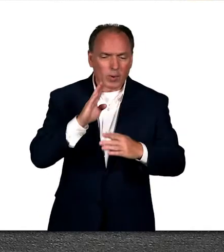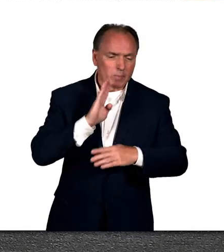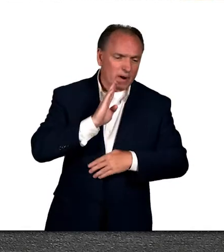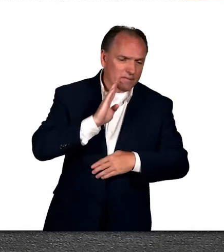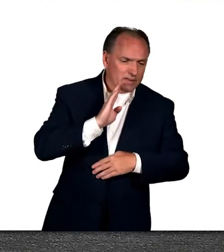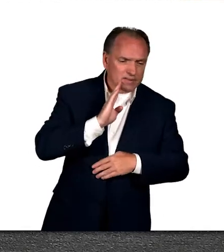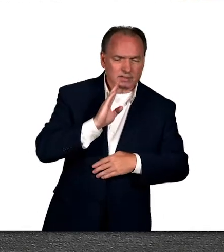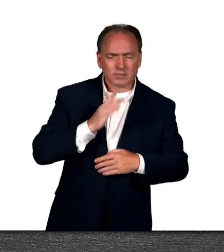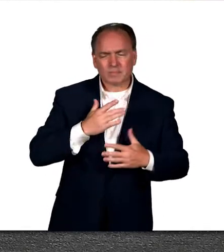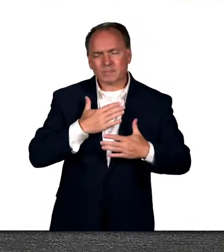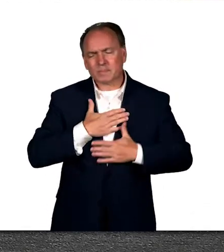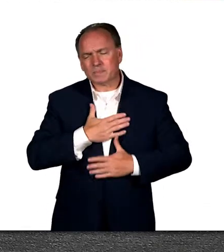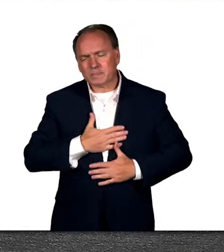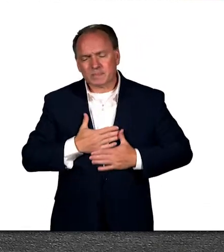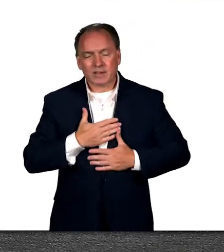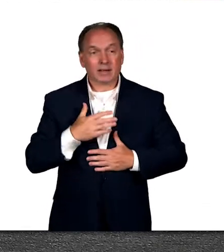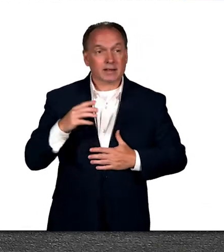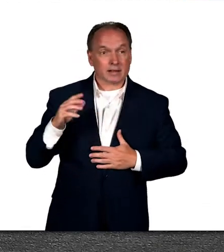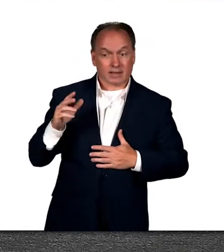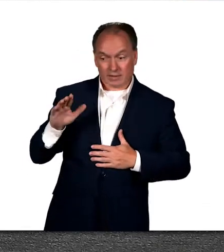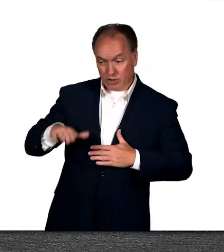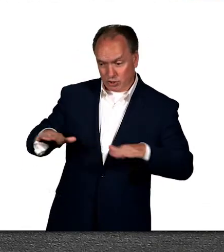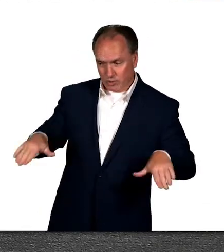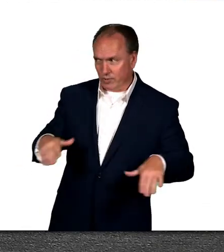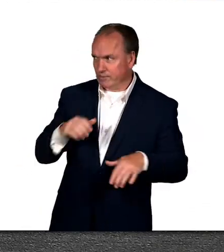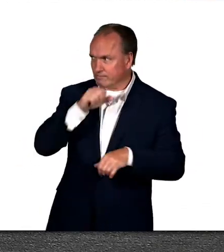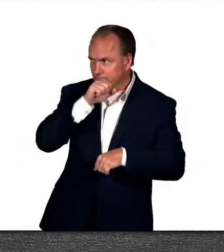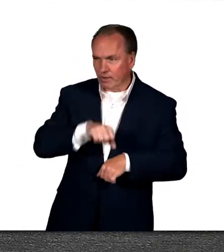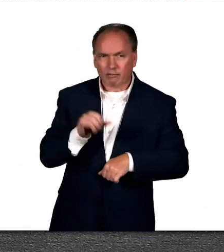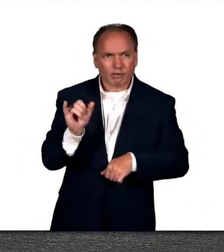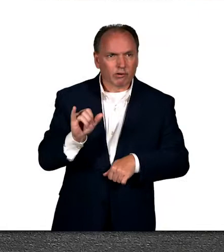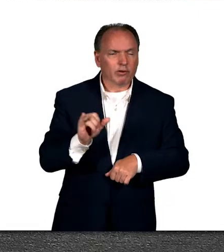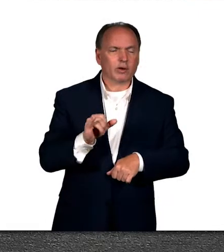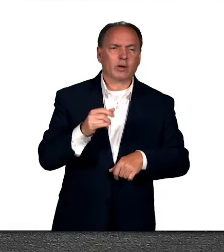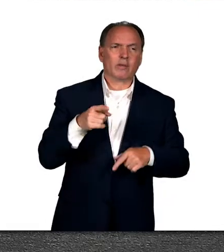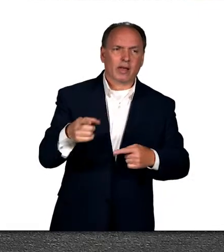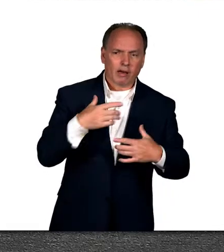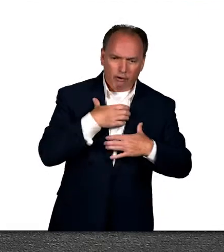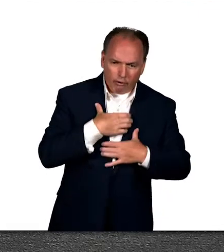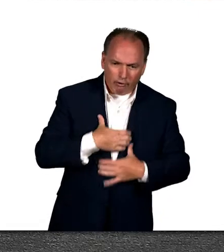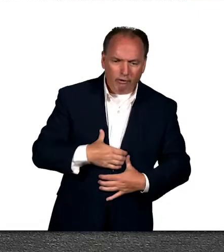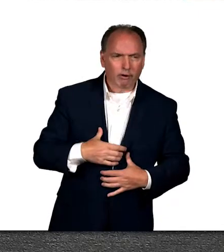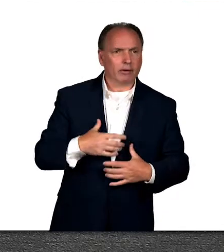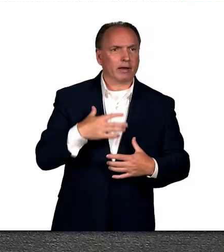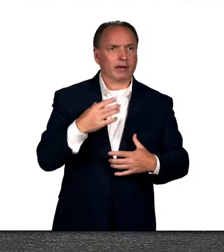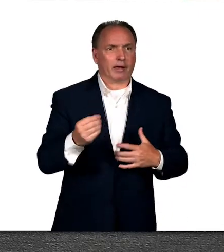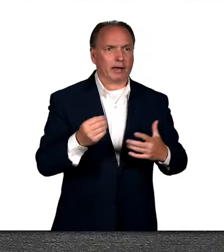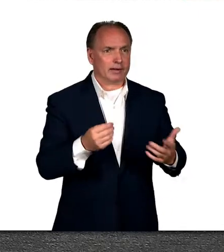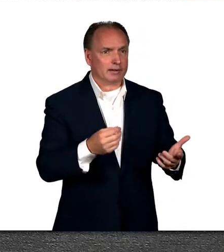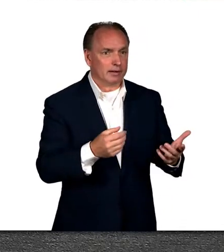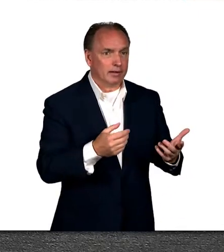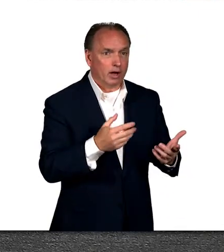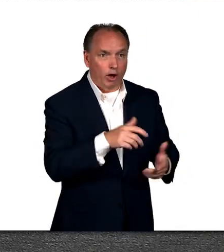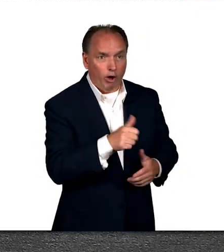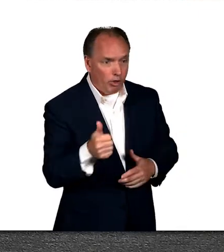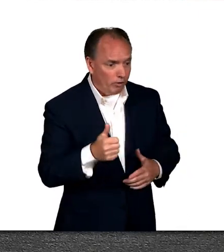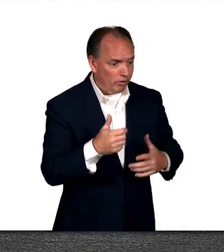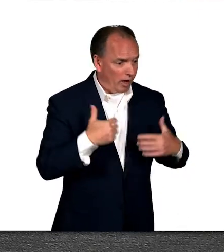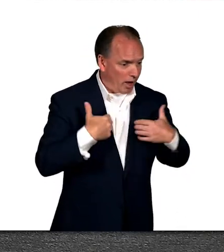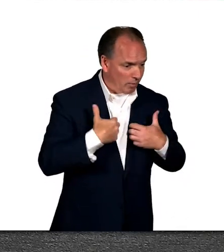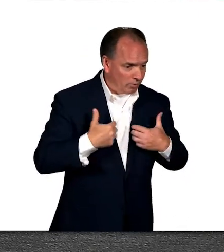Sally and Sam. They are just as hungry as the animals on the farm. Jip and Mittens are hungry too.